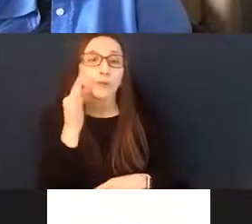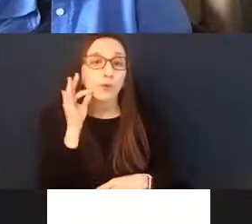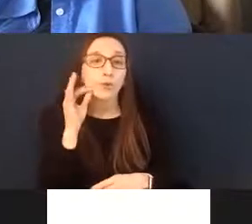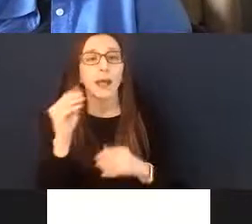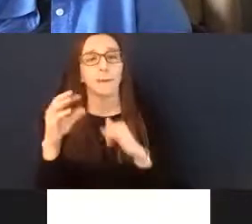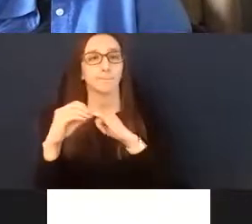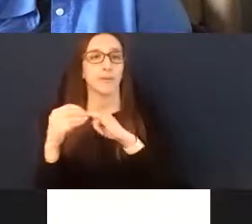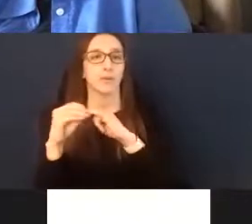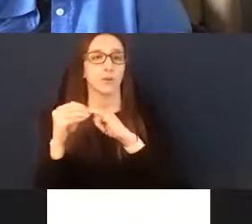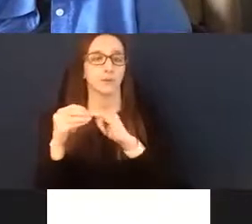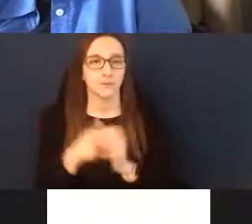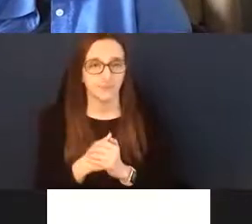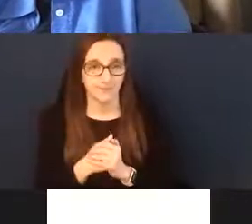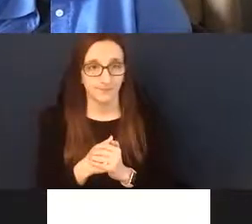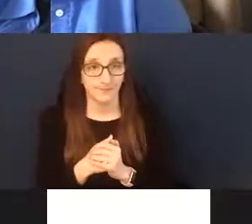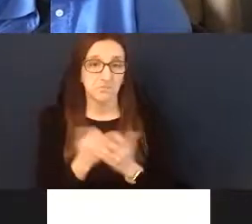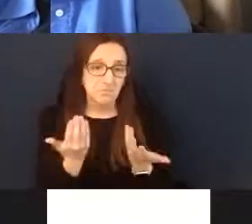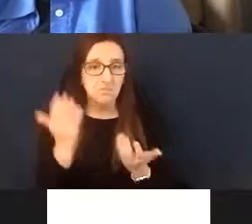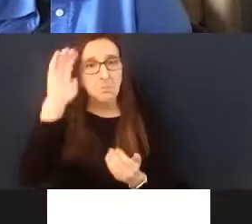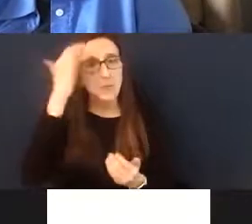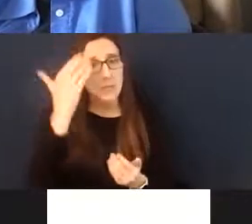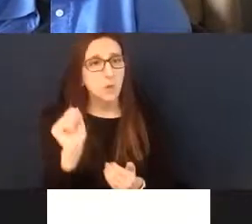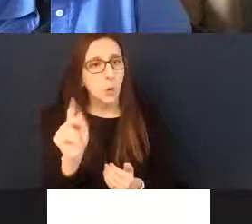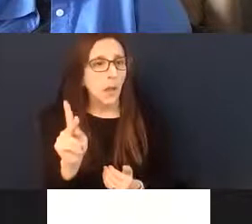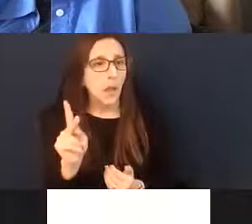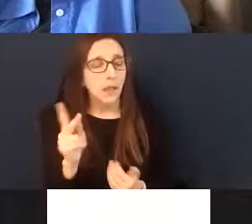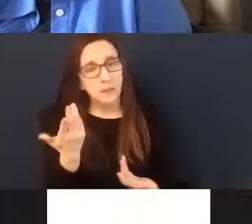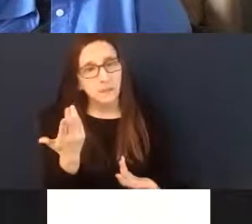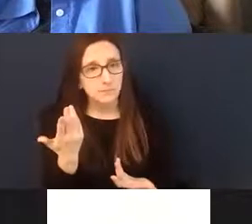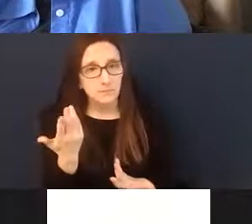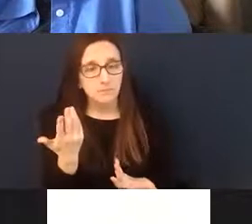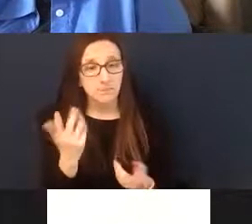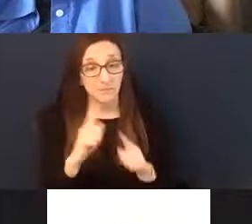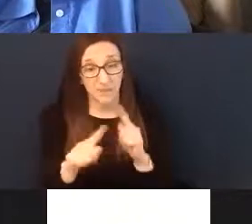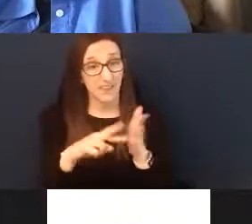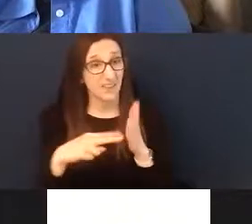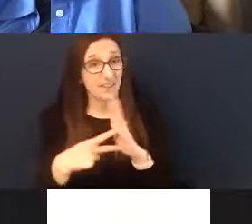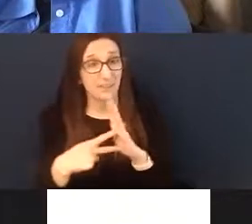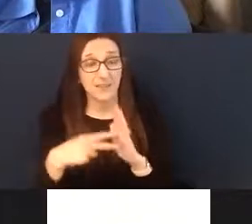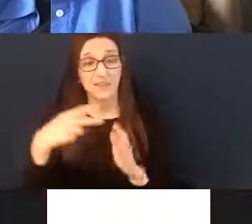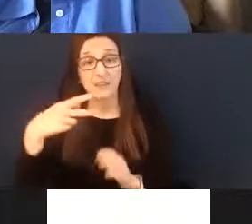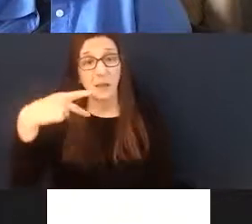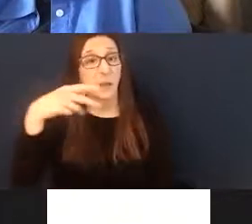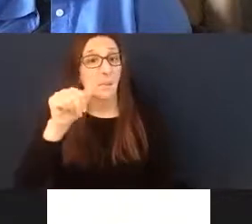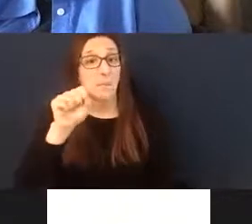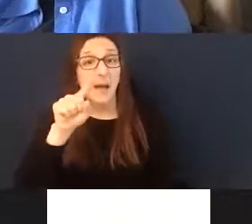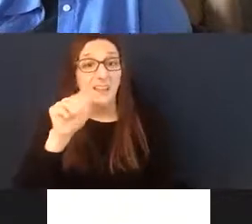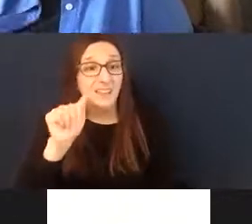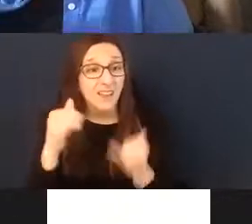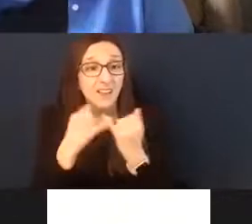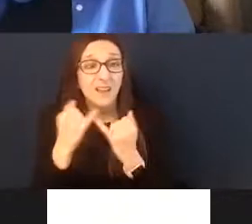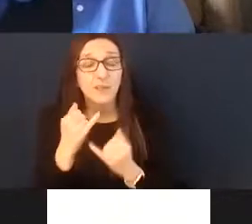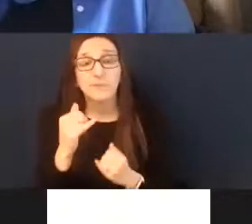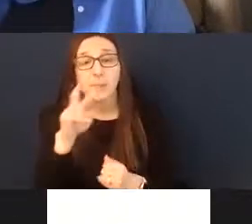So, all right, sounds like a good variety of everything. But that means you're not gonna have your pasta, your pizza, your ice